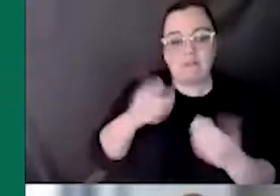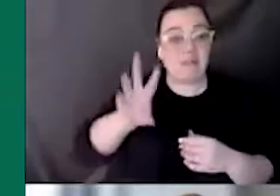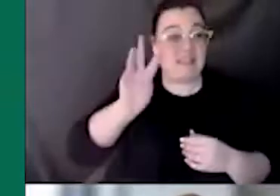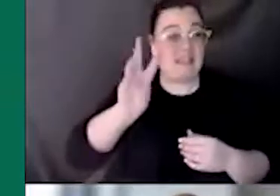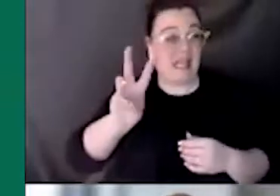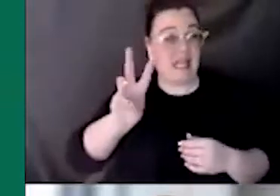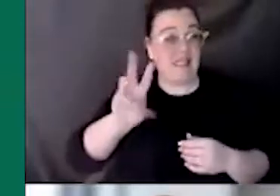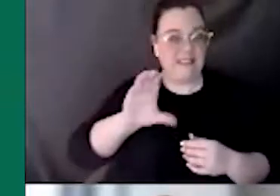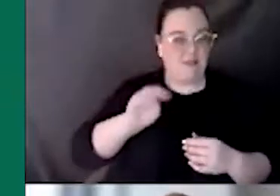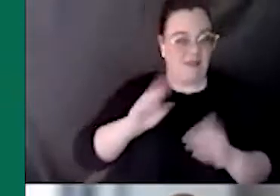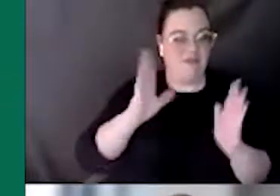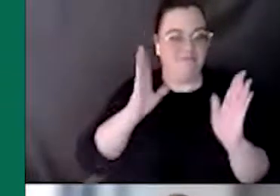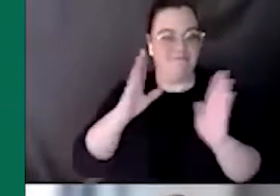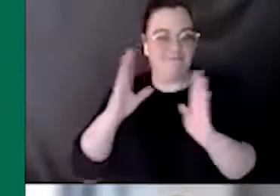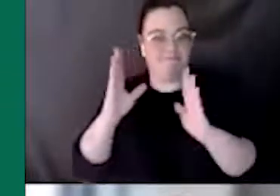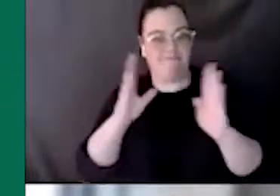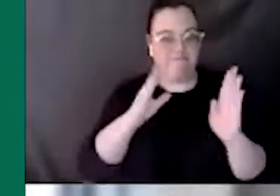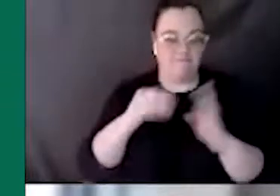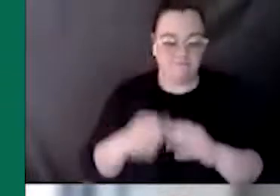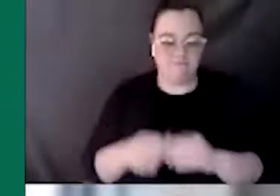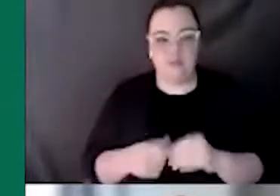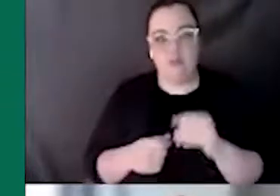side to side there. So 3 centimeters of direction.